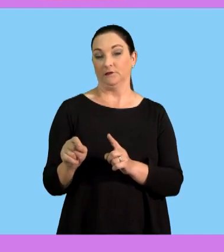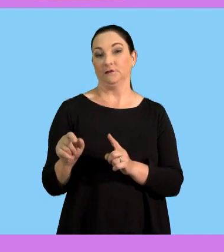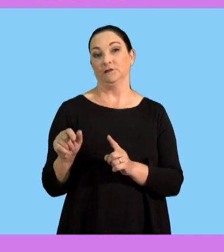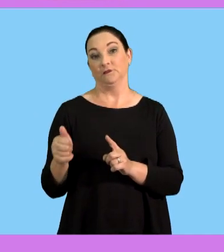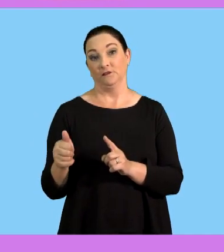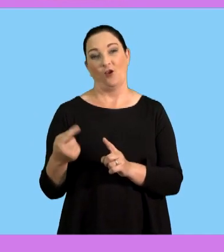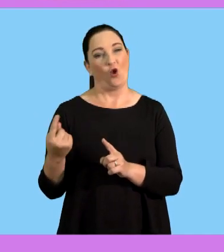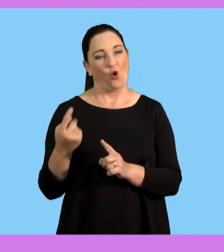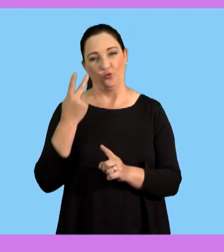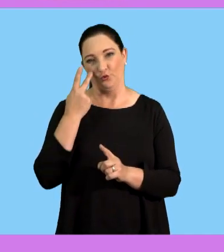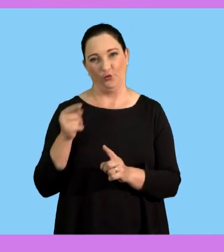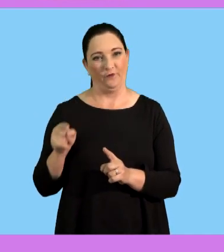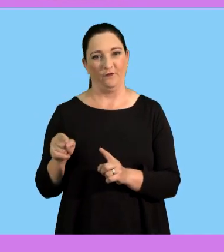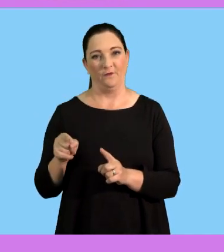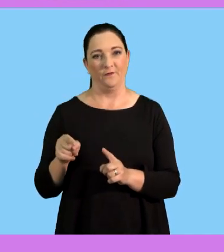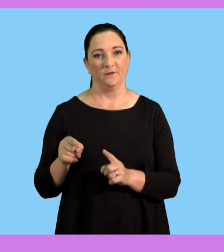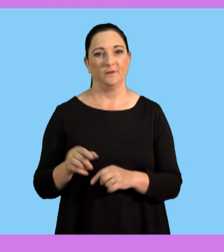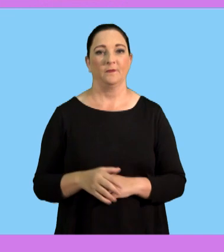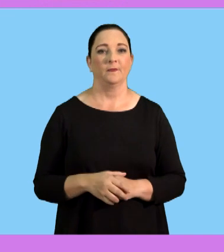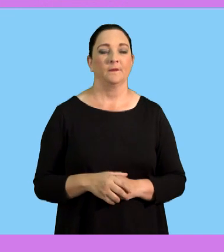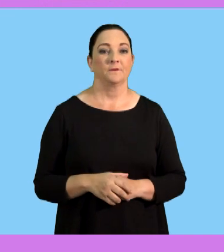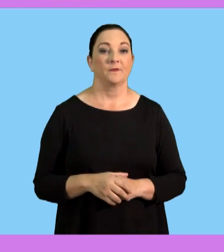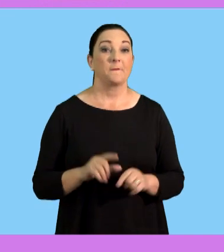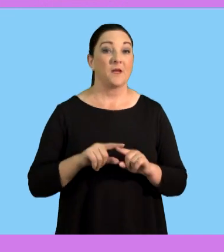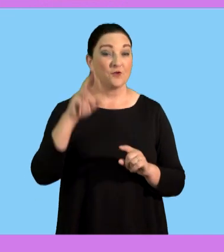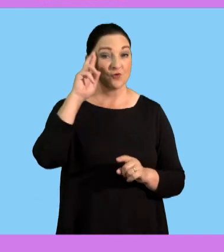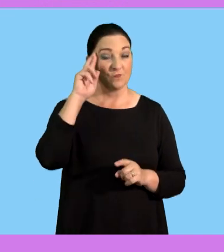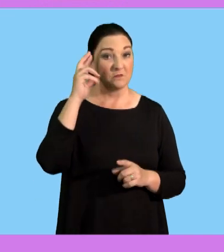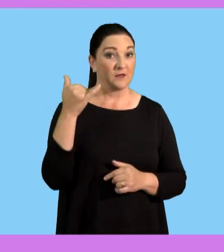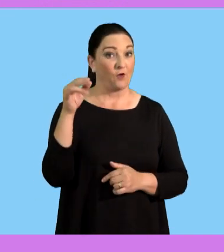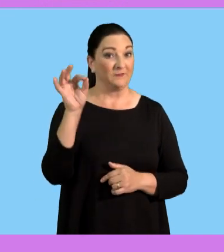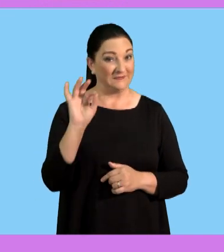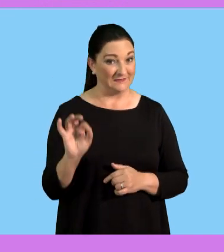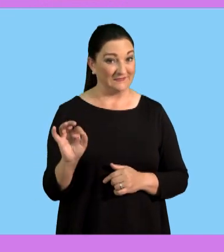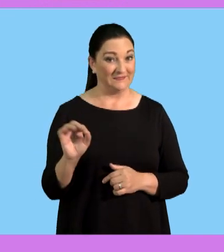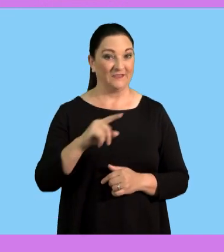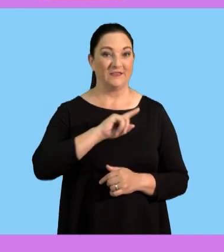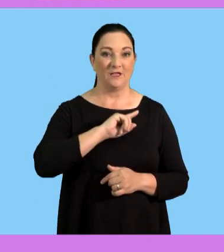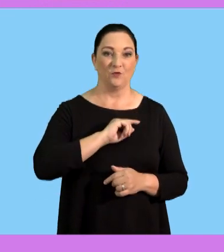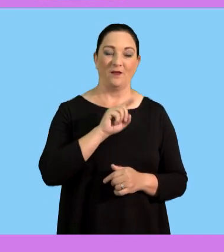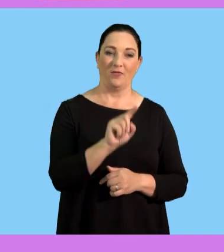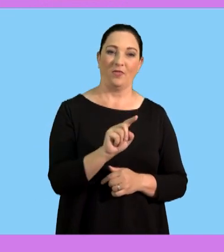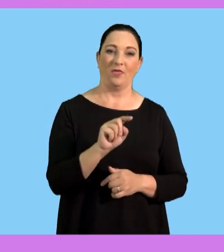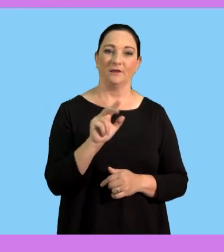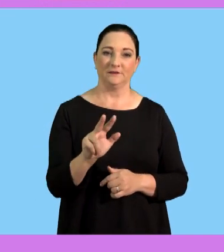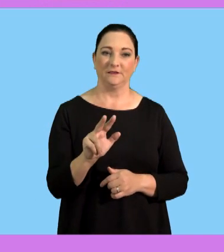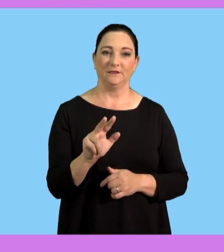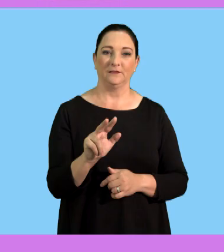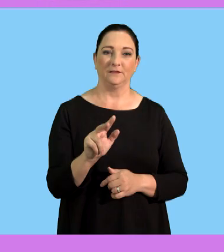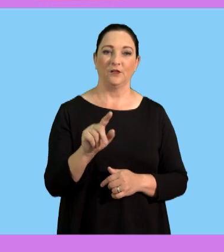at the second digit after my decimal. Are we clear on that? Remember, this is in percentage form. So therefore, this will